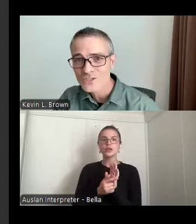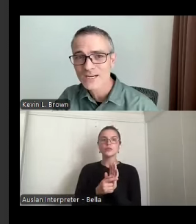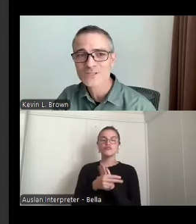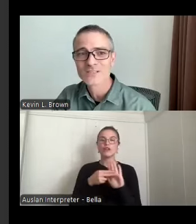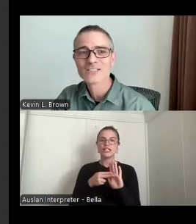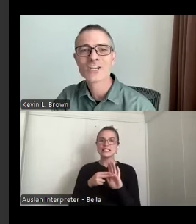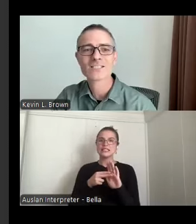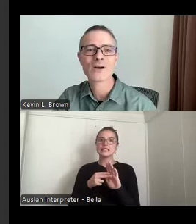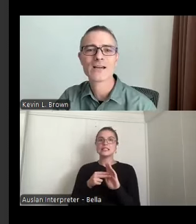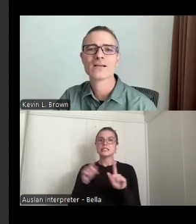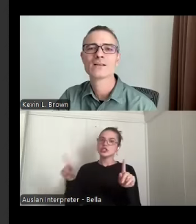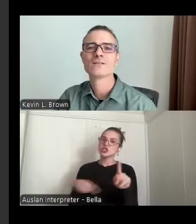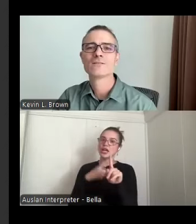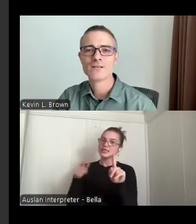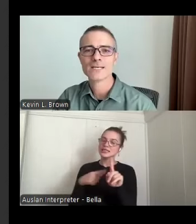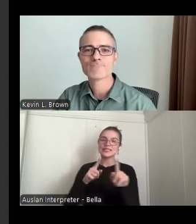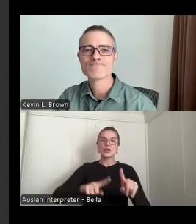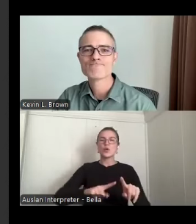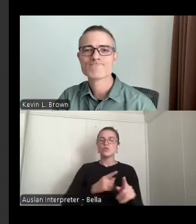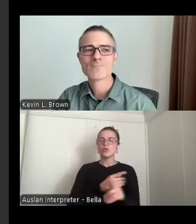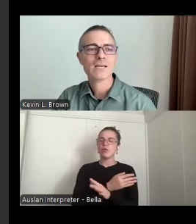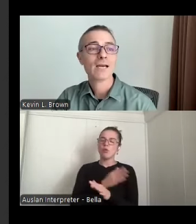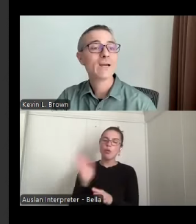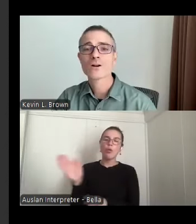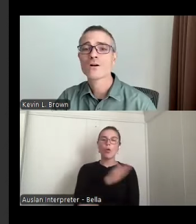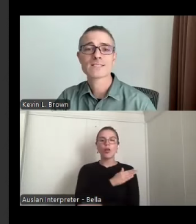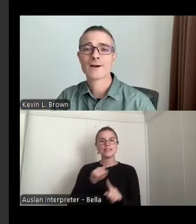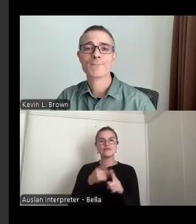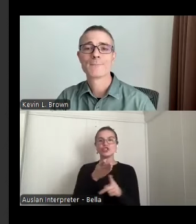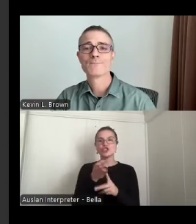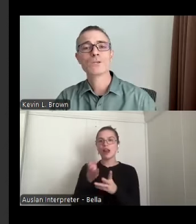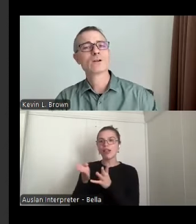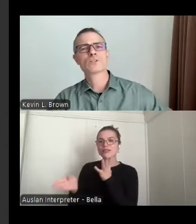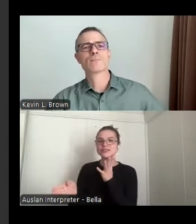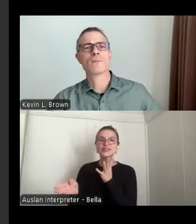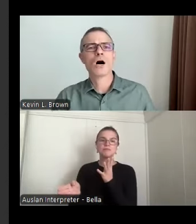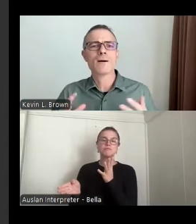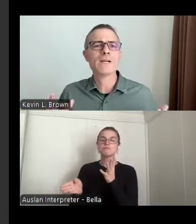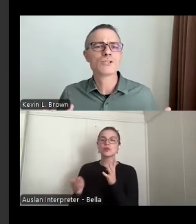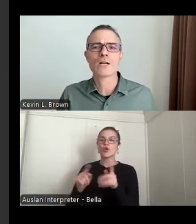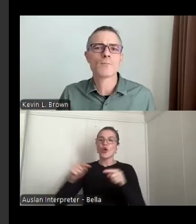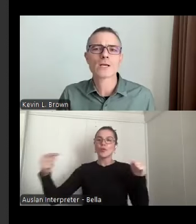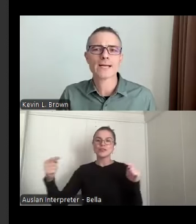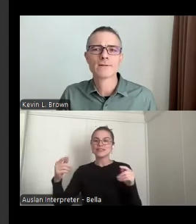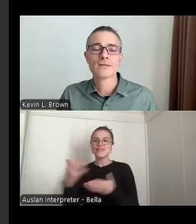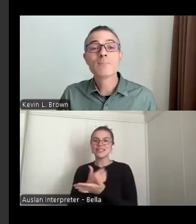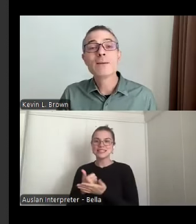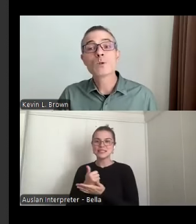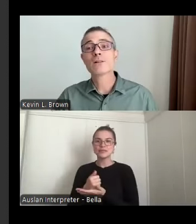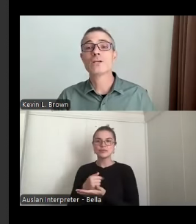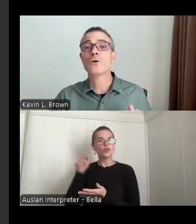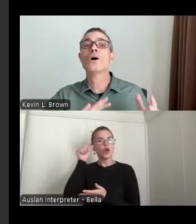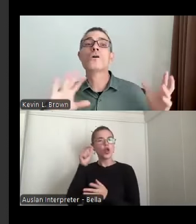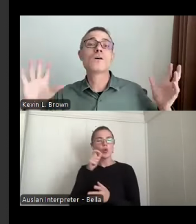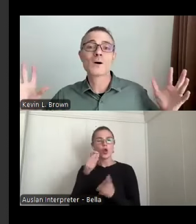all channels chase away funding. And we hear it all the time. You hear the term omni-channel marketing. People